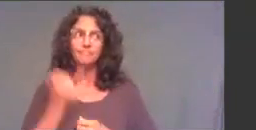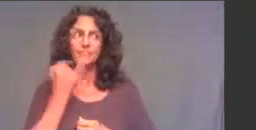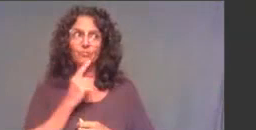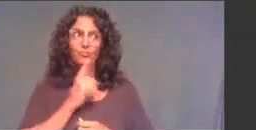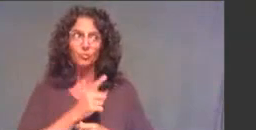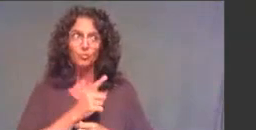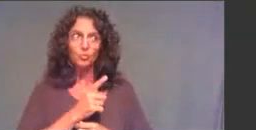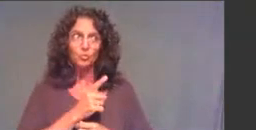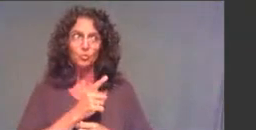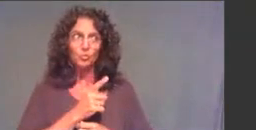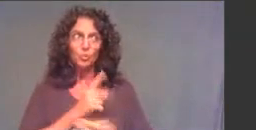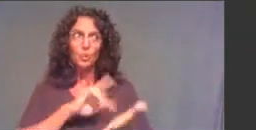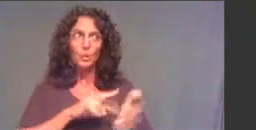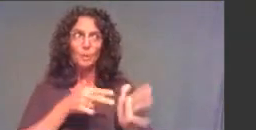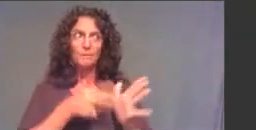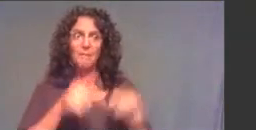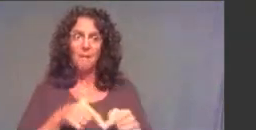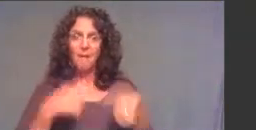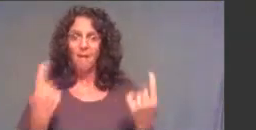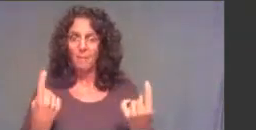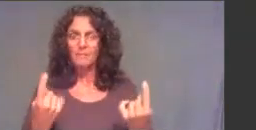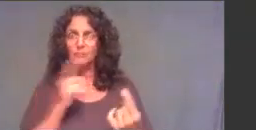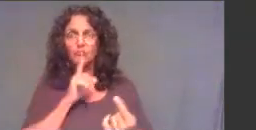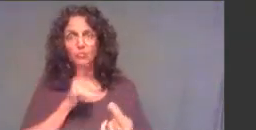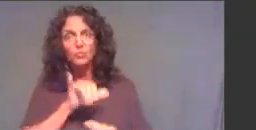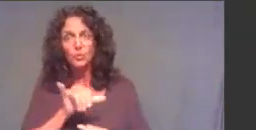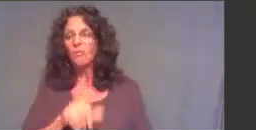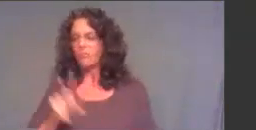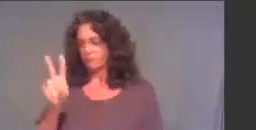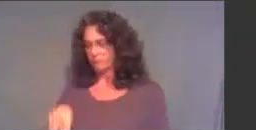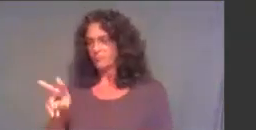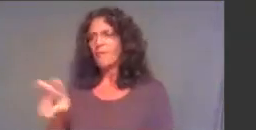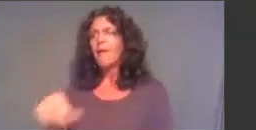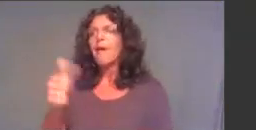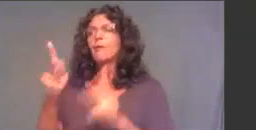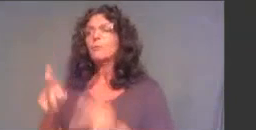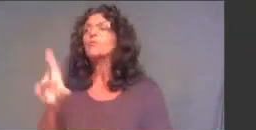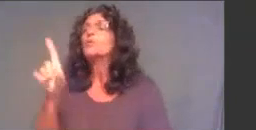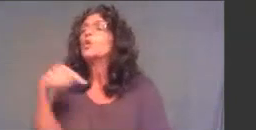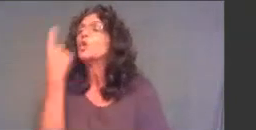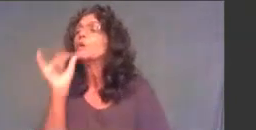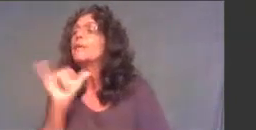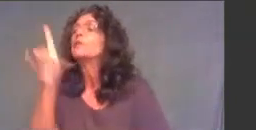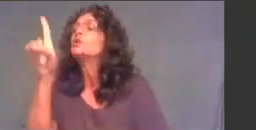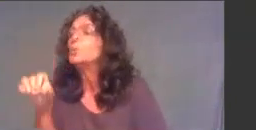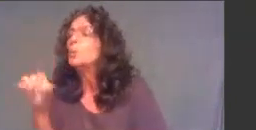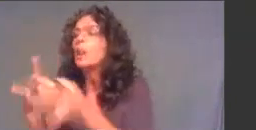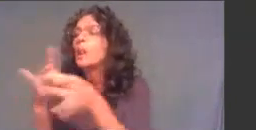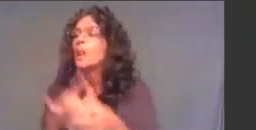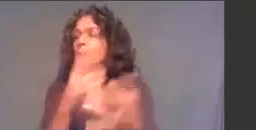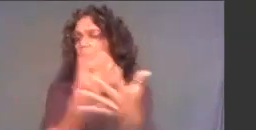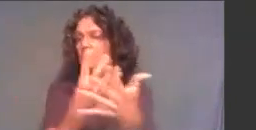the opposite is also true, that someone does look like they belong there. Someone does look like they belong in the criminal legal system. Someone does look like they